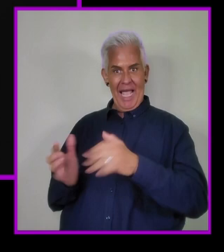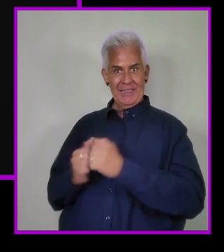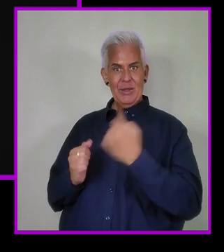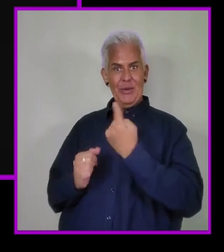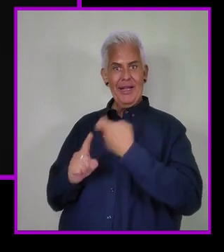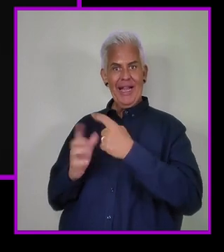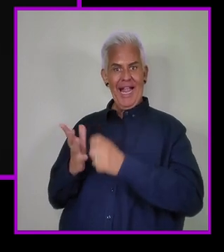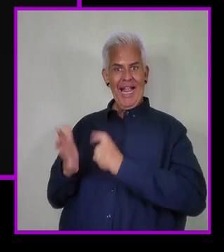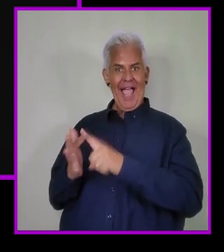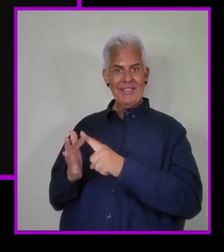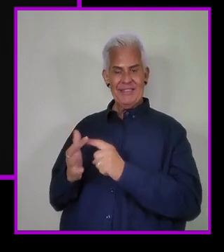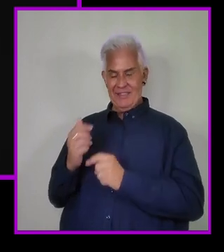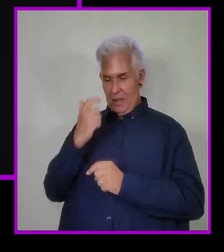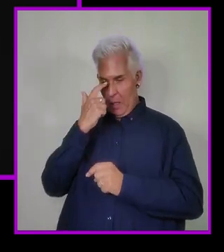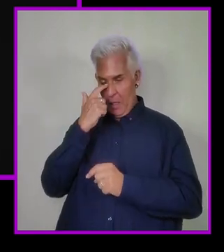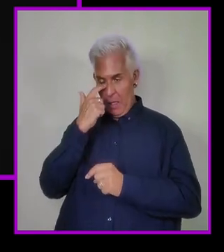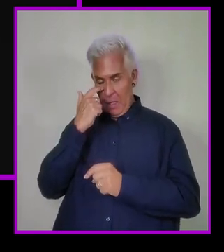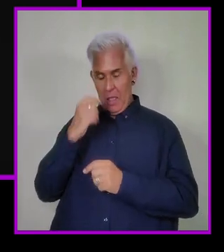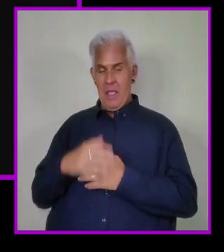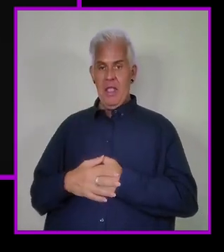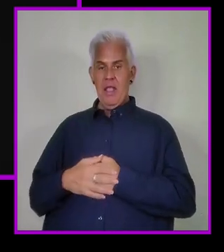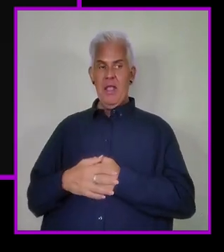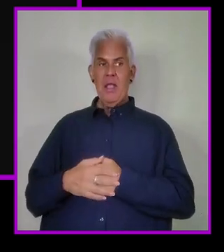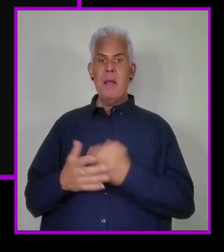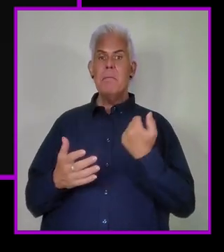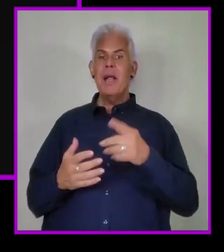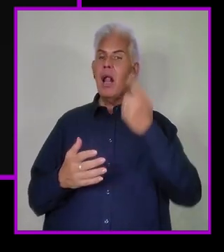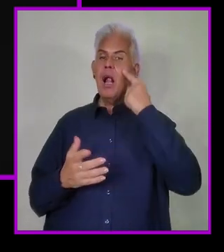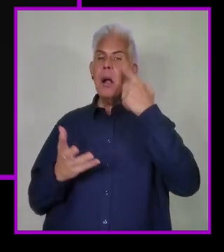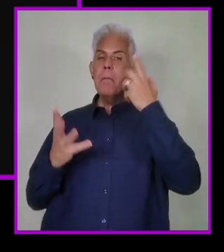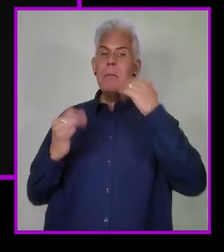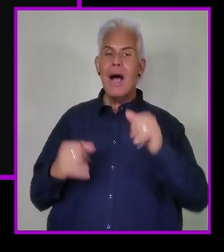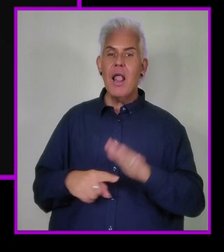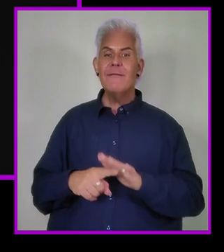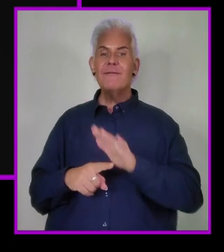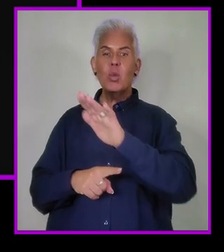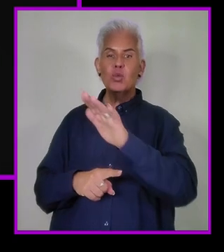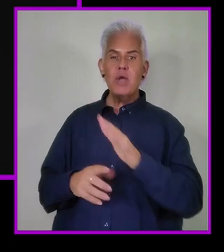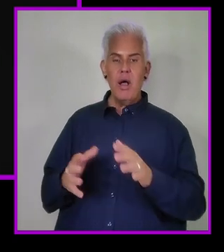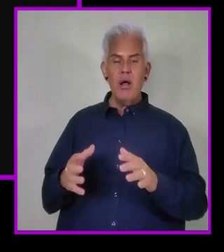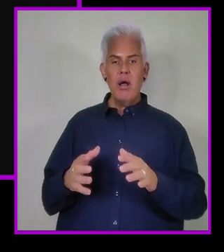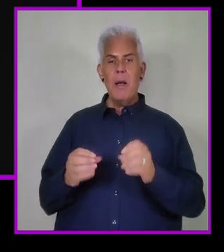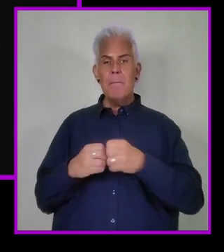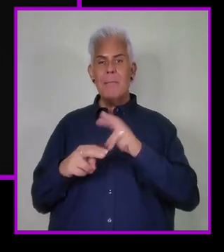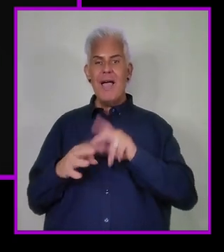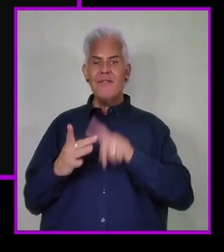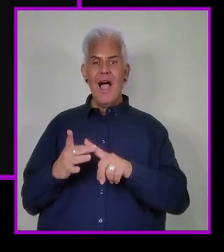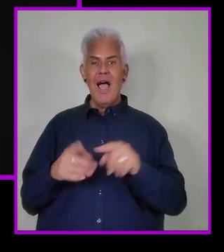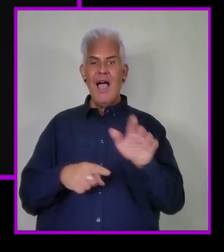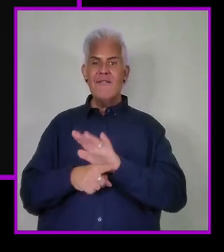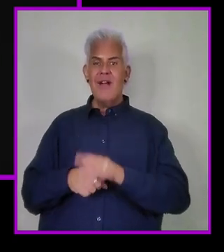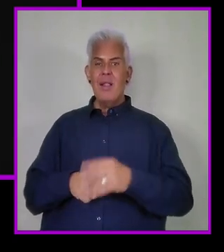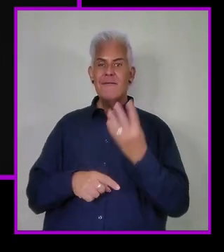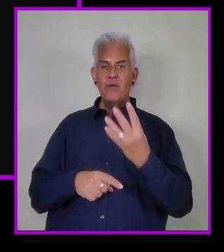Kate, sat at the back, and they are also being piloted on future takes, so the BFI and Film 4's High